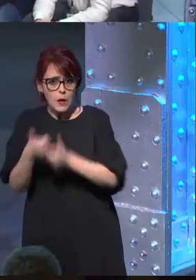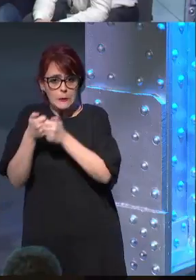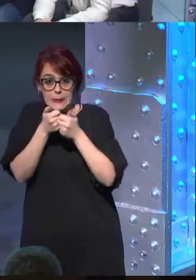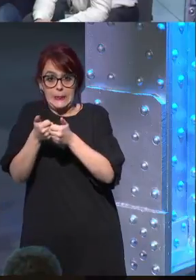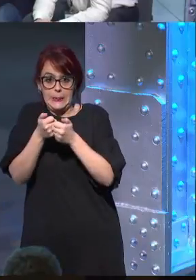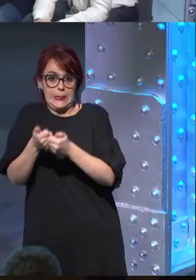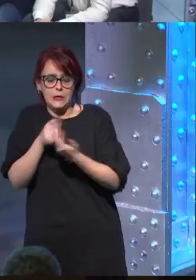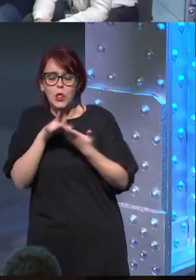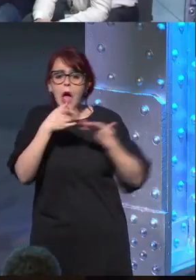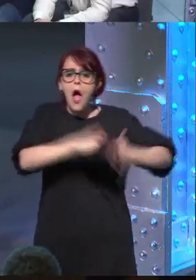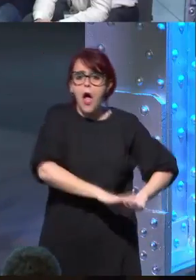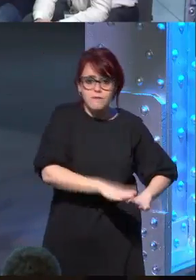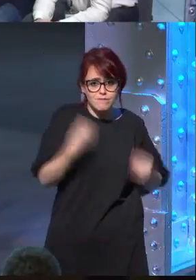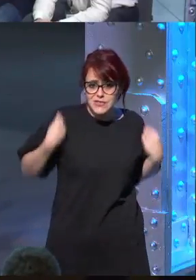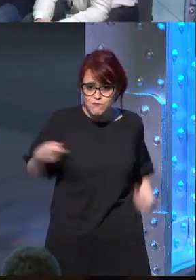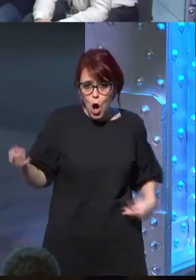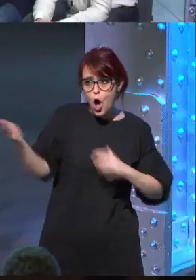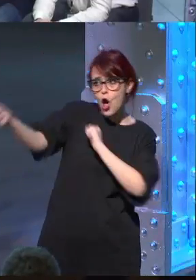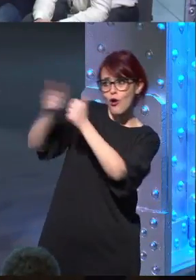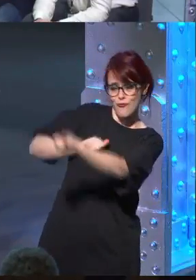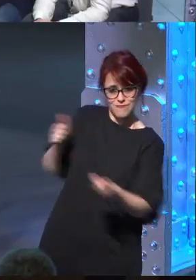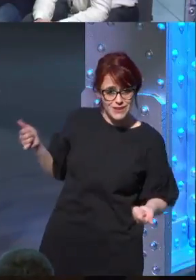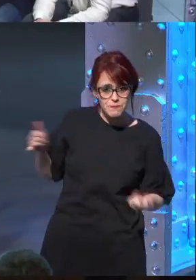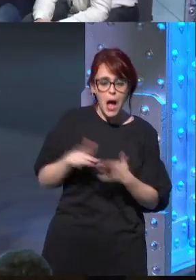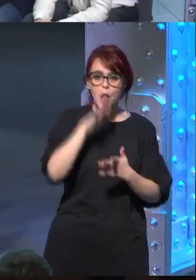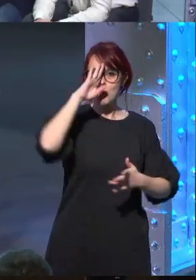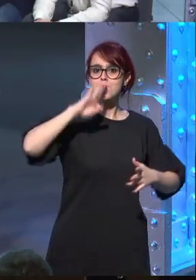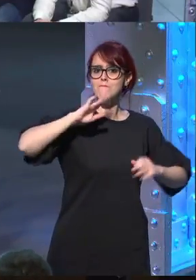to use a cell phone, but they are using it all day long. So